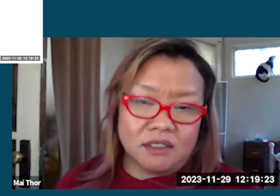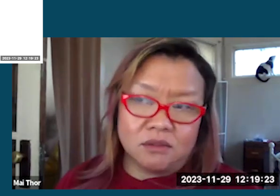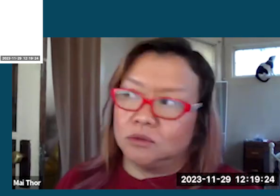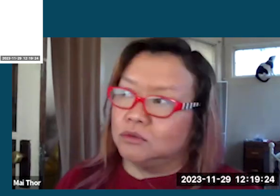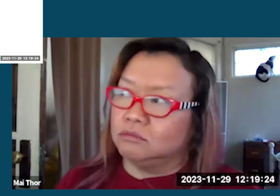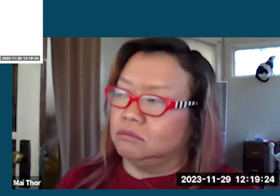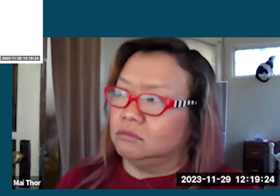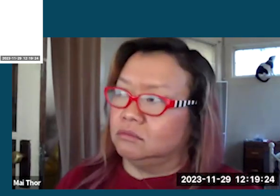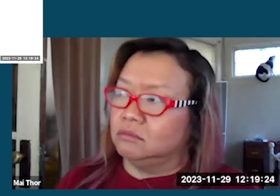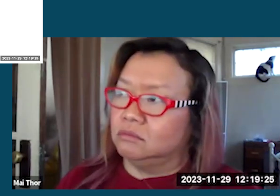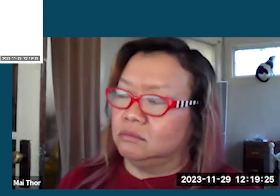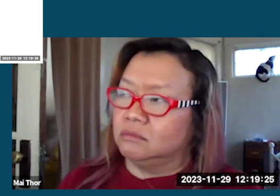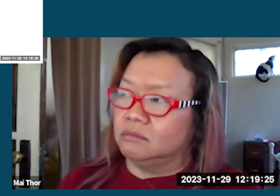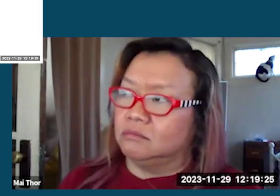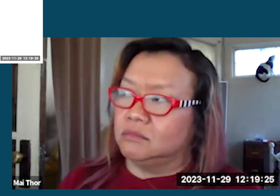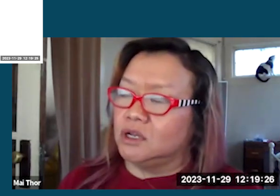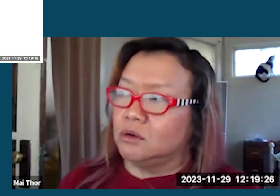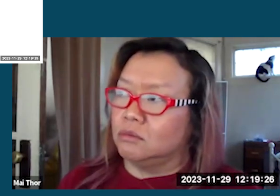would like to,